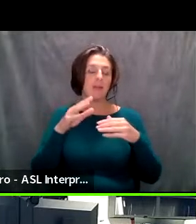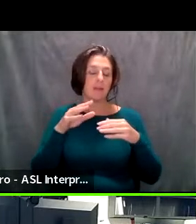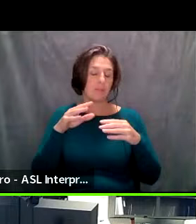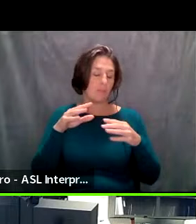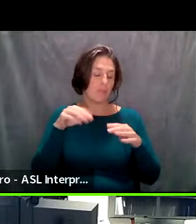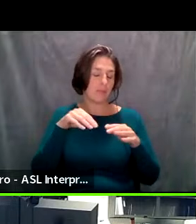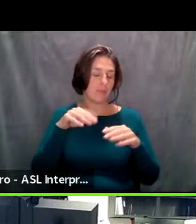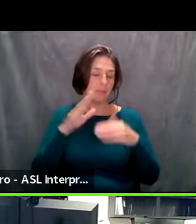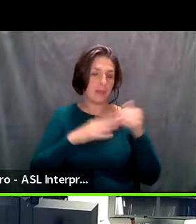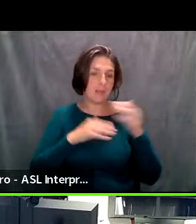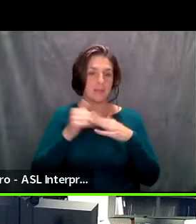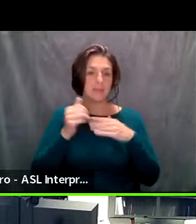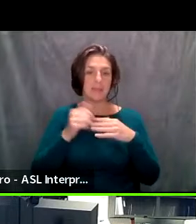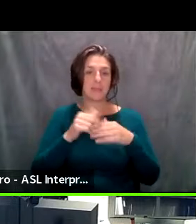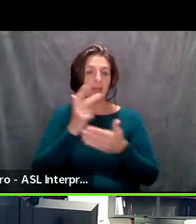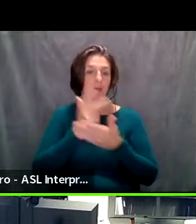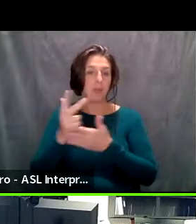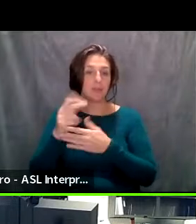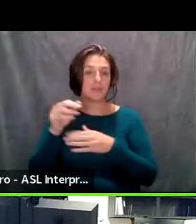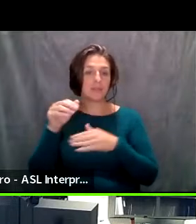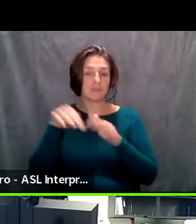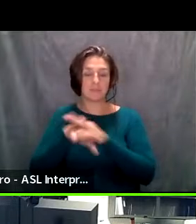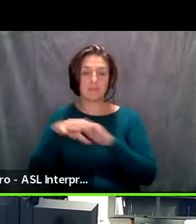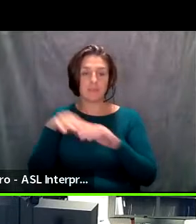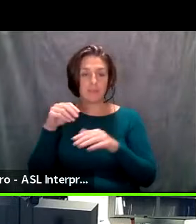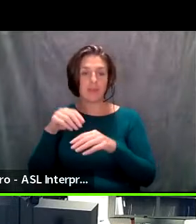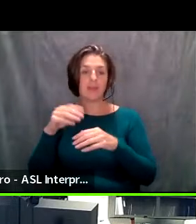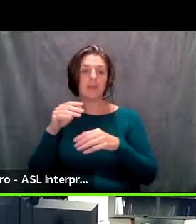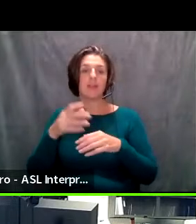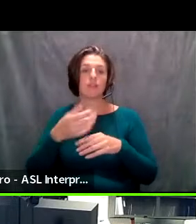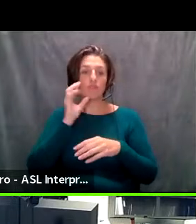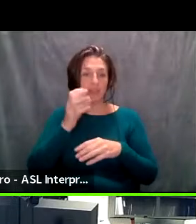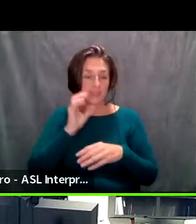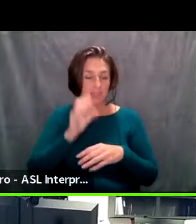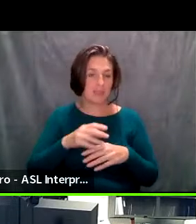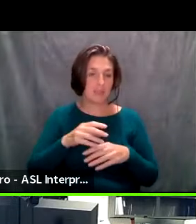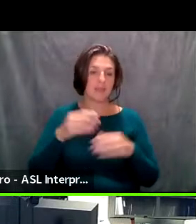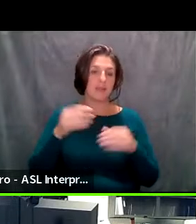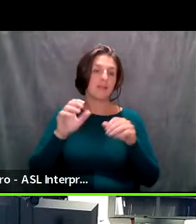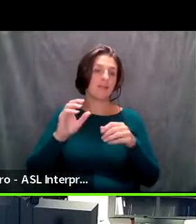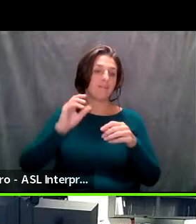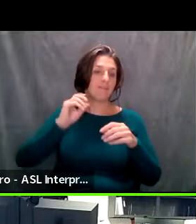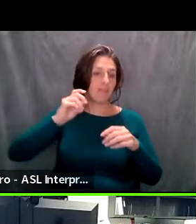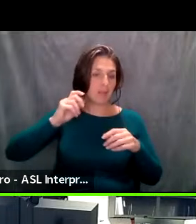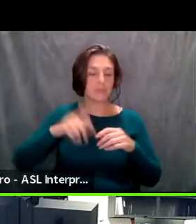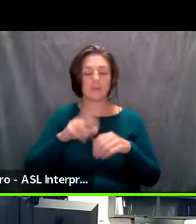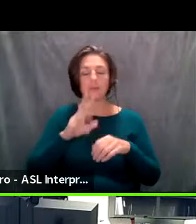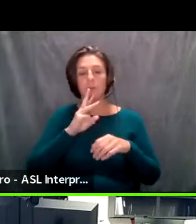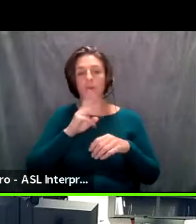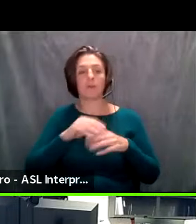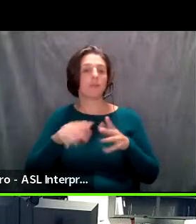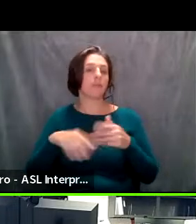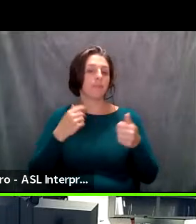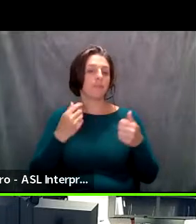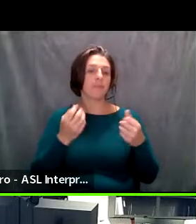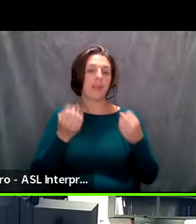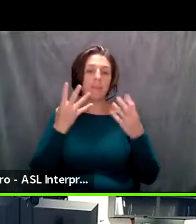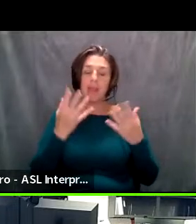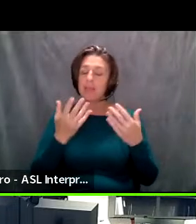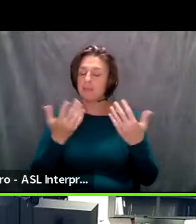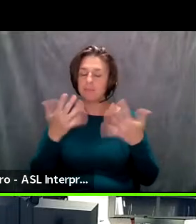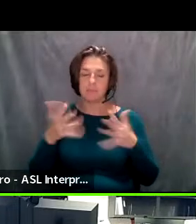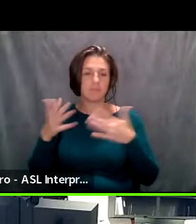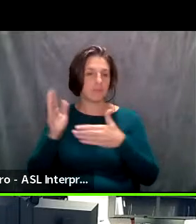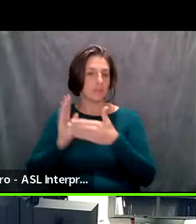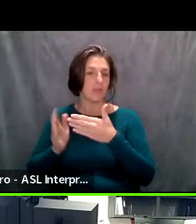access to parking spaces, drinking fountains, all those sorts of improvements, many of them have been done. So